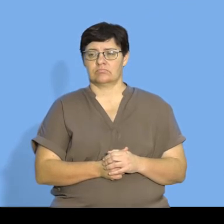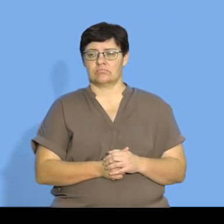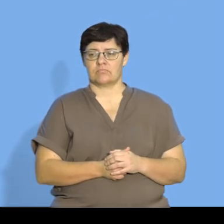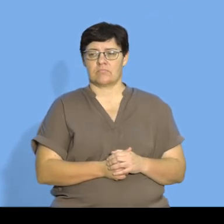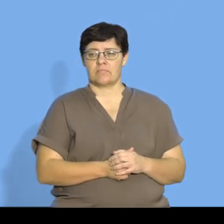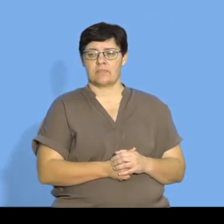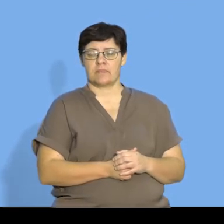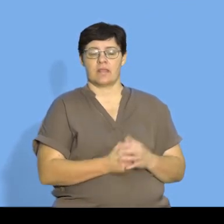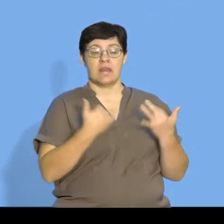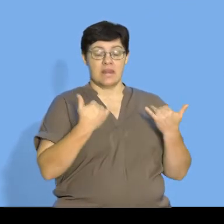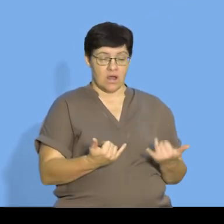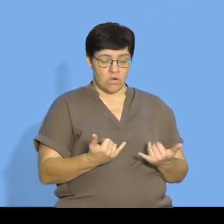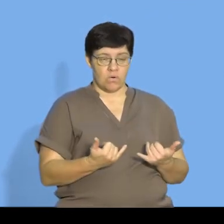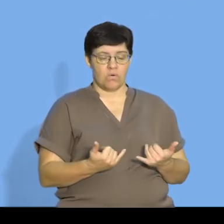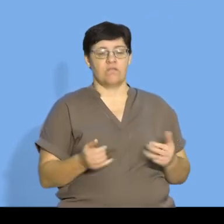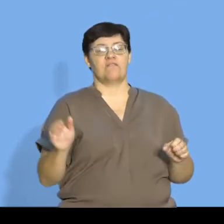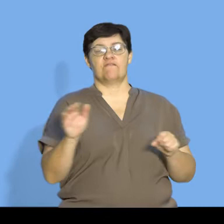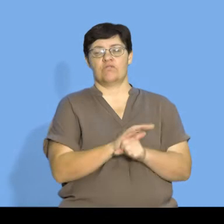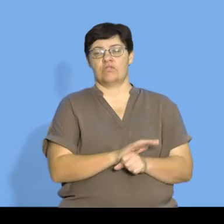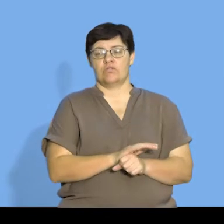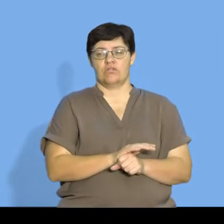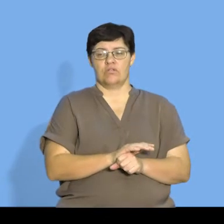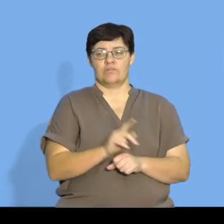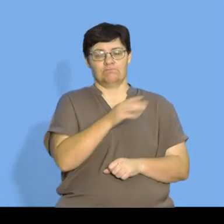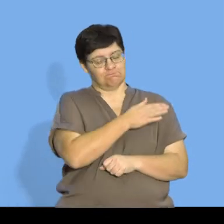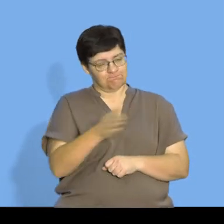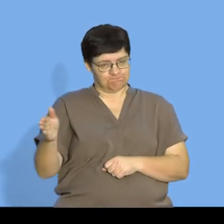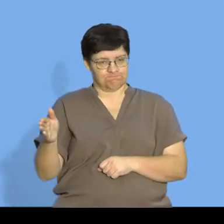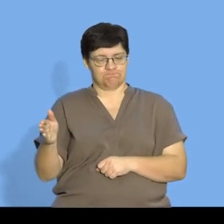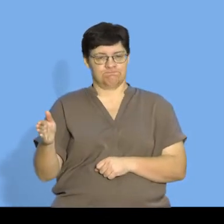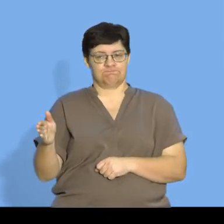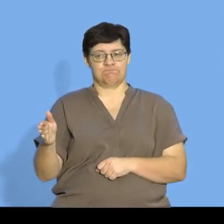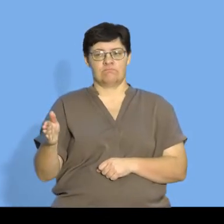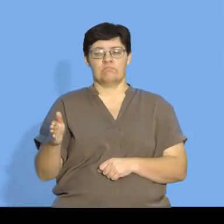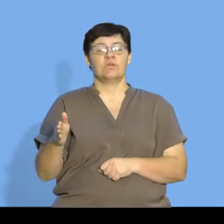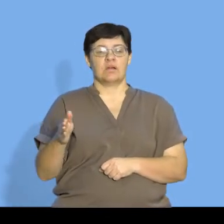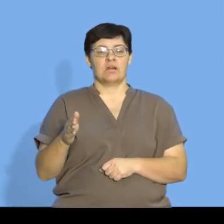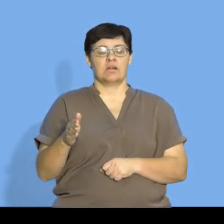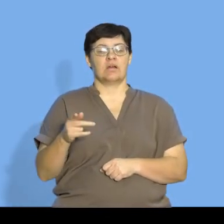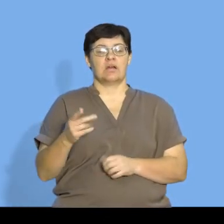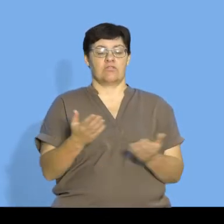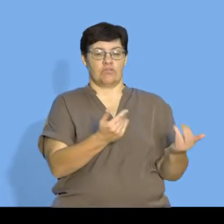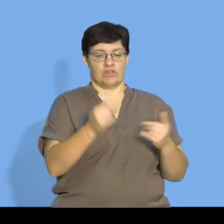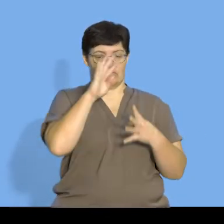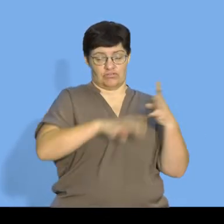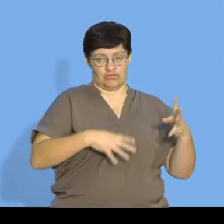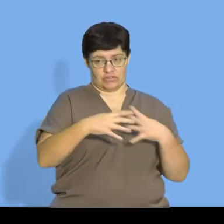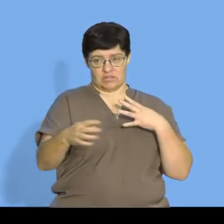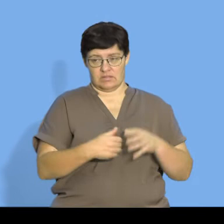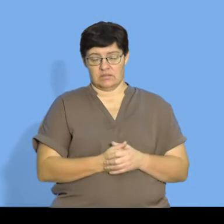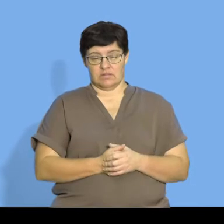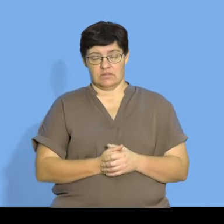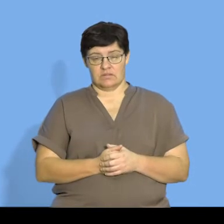Here we go. So now we have a completed, we've completed all the components of my debtors collection